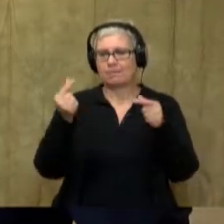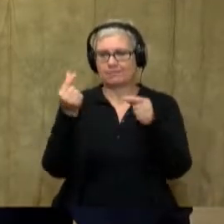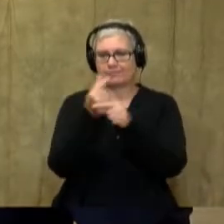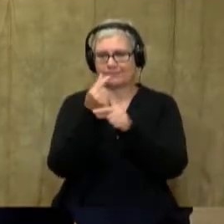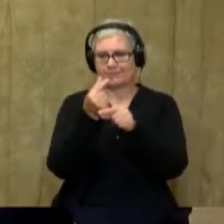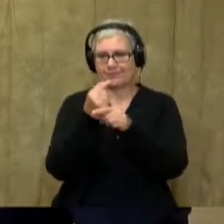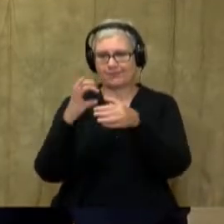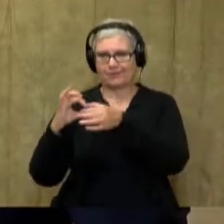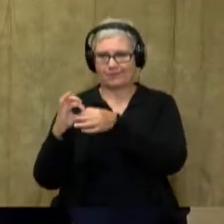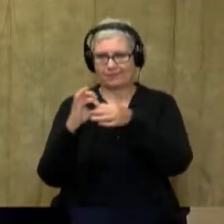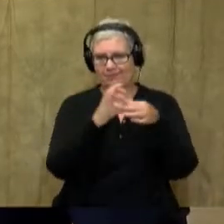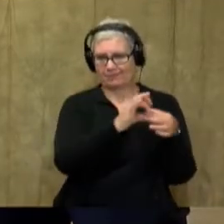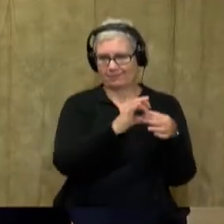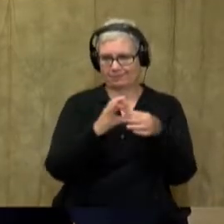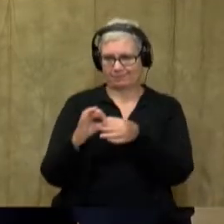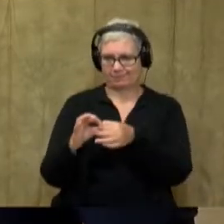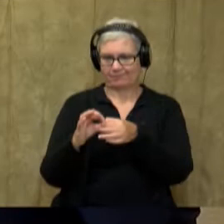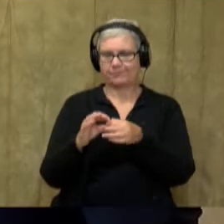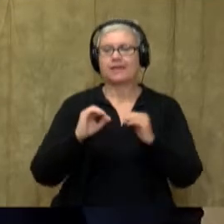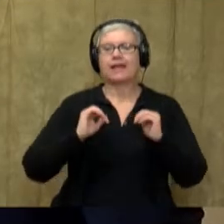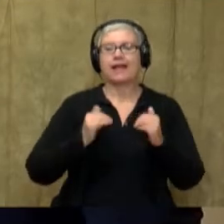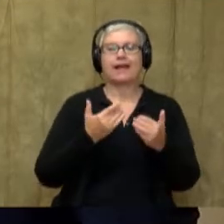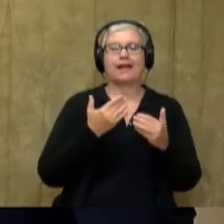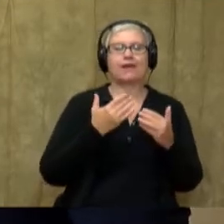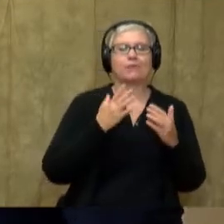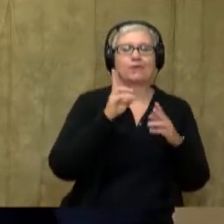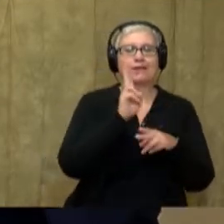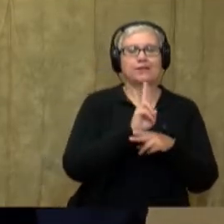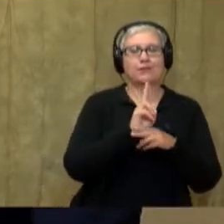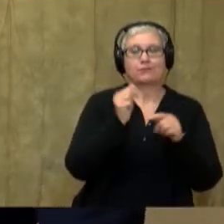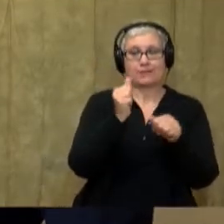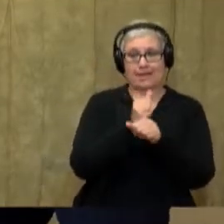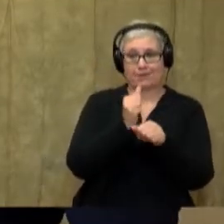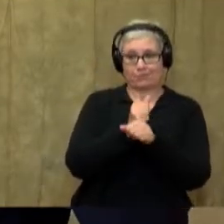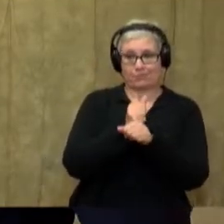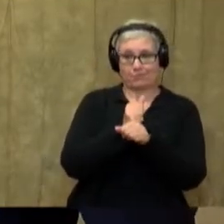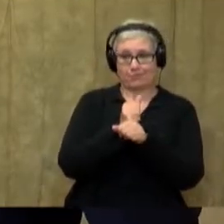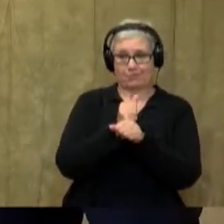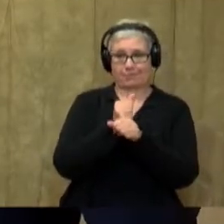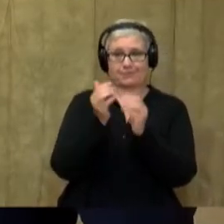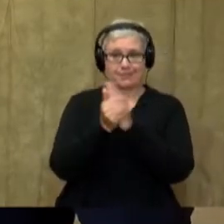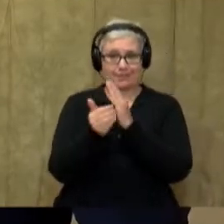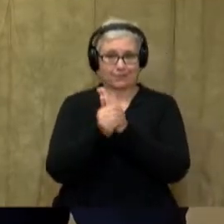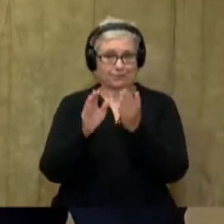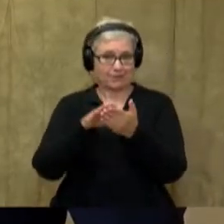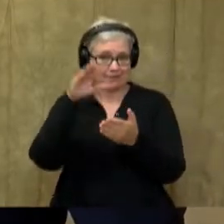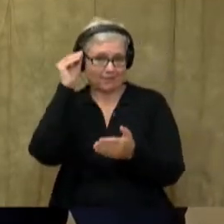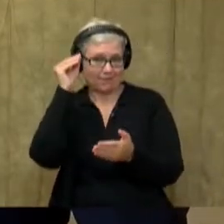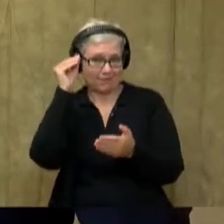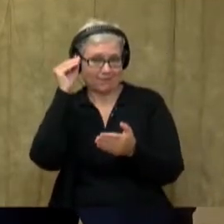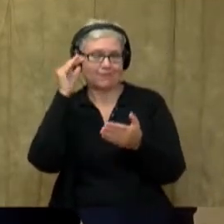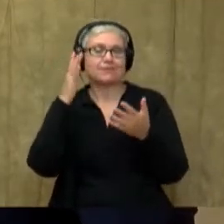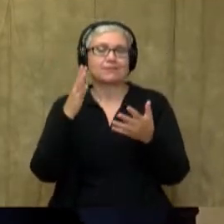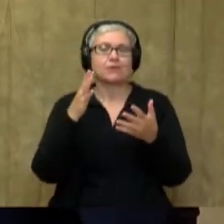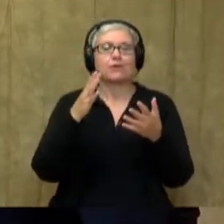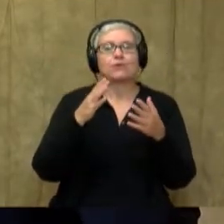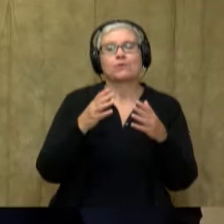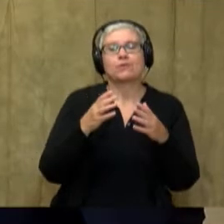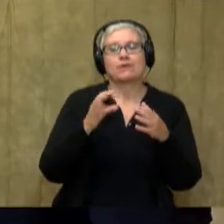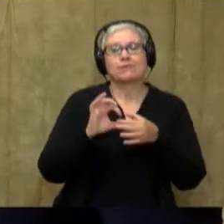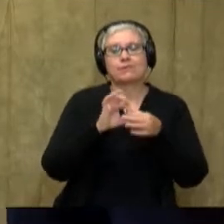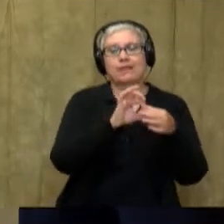can we use the algebra skills that we've developed in order to look ahead and kind of make sense of some of the geometric relationships that we're looking